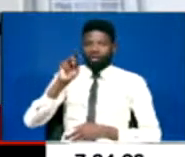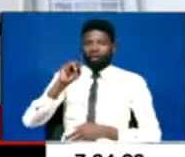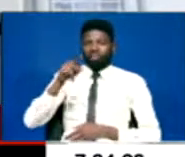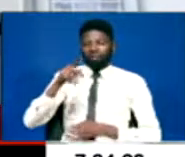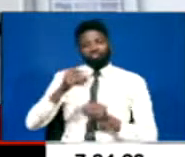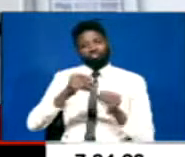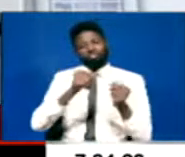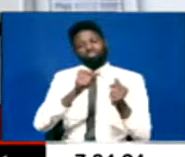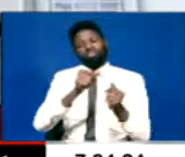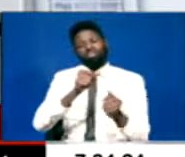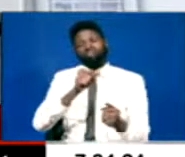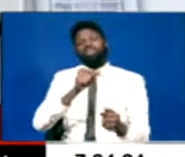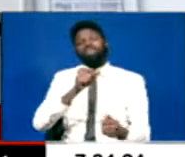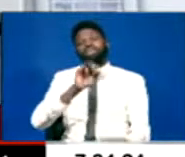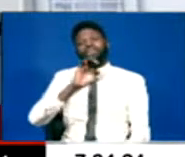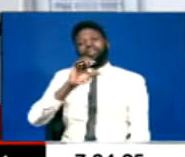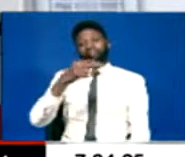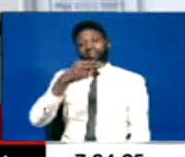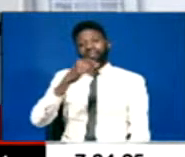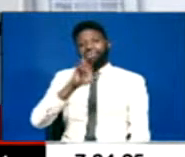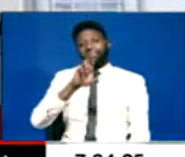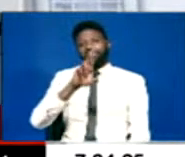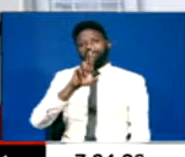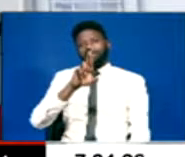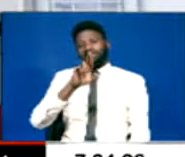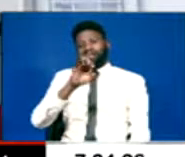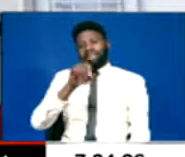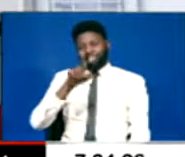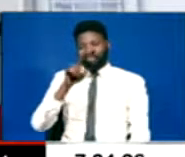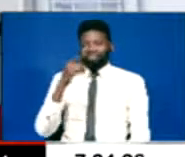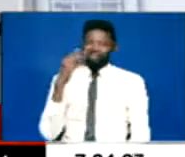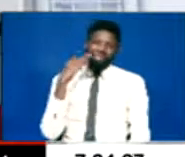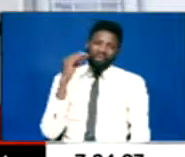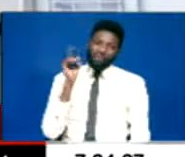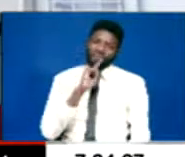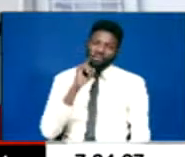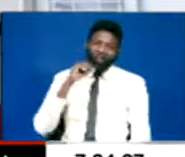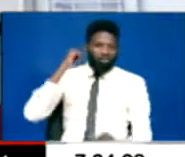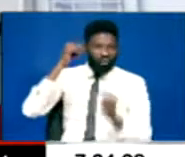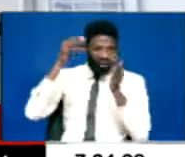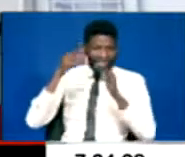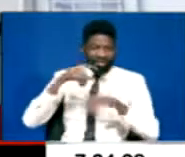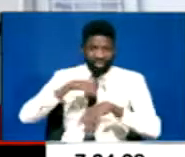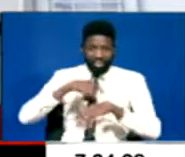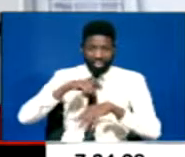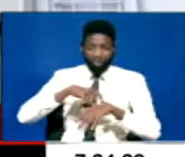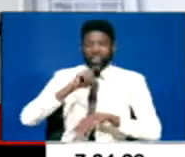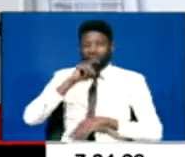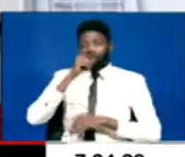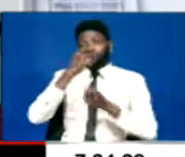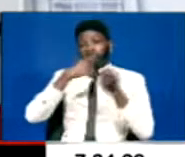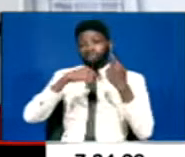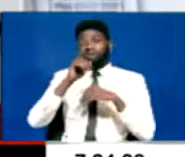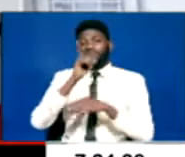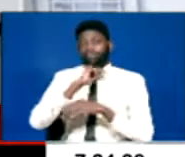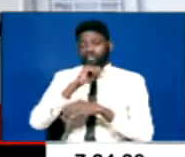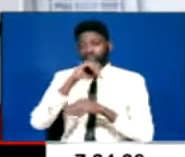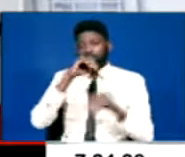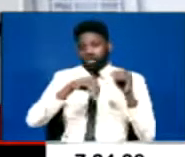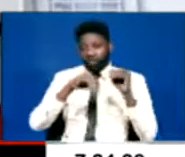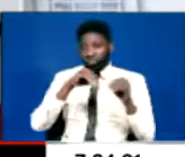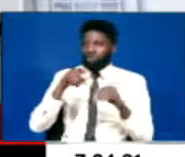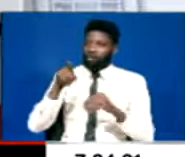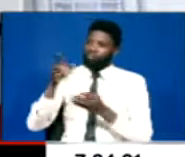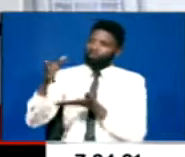a seasoned politician. After KANU won the elections, President Moi appointed Ruto assistant minister in the office of the president